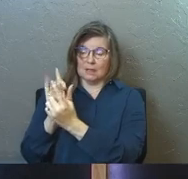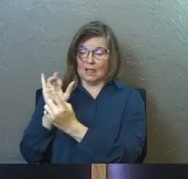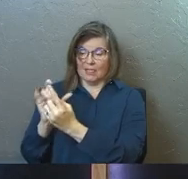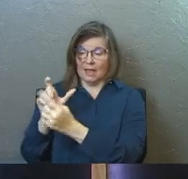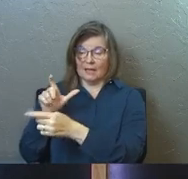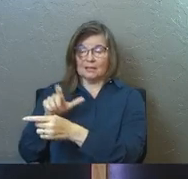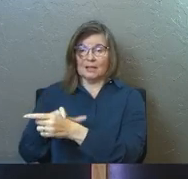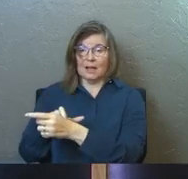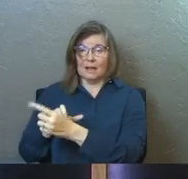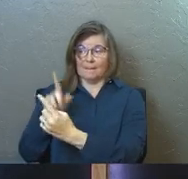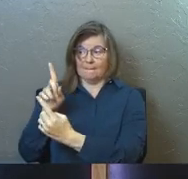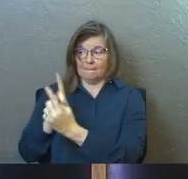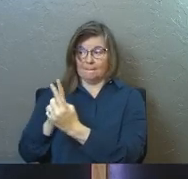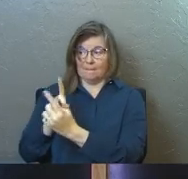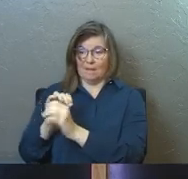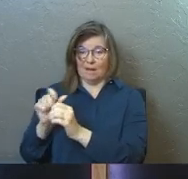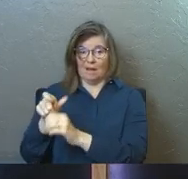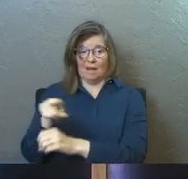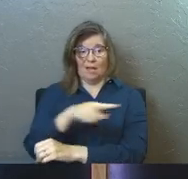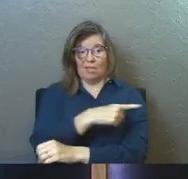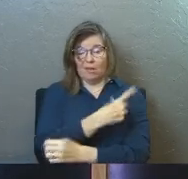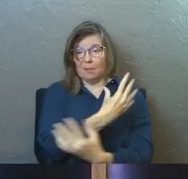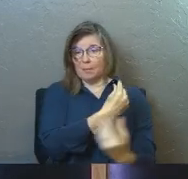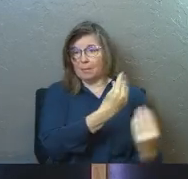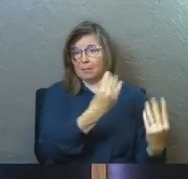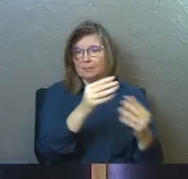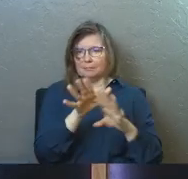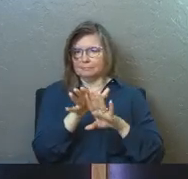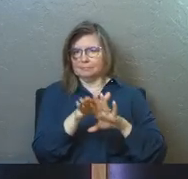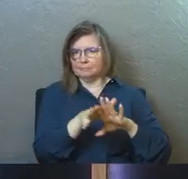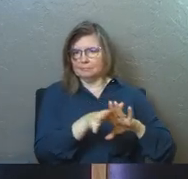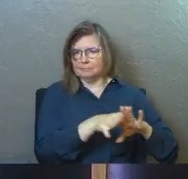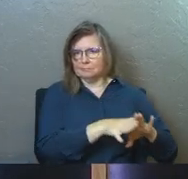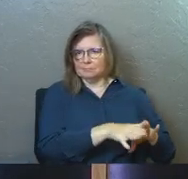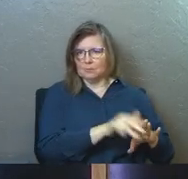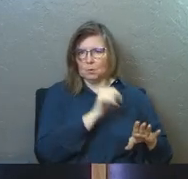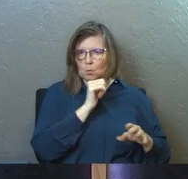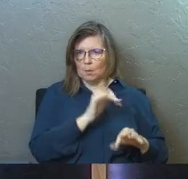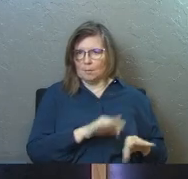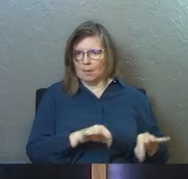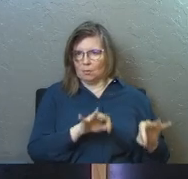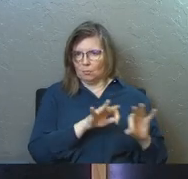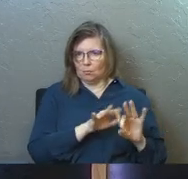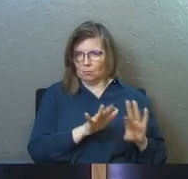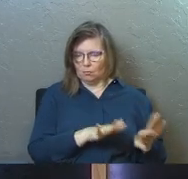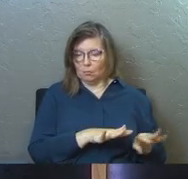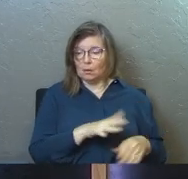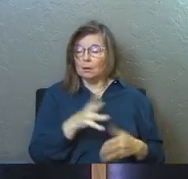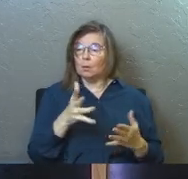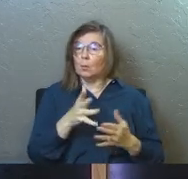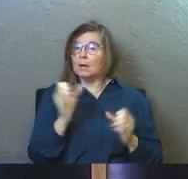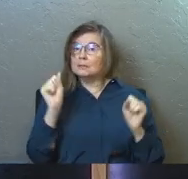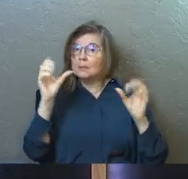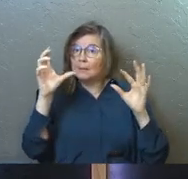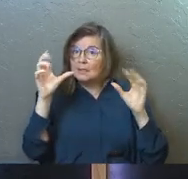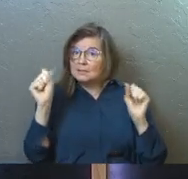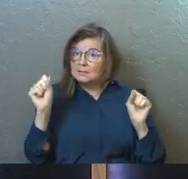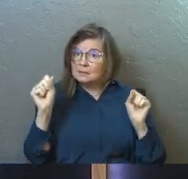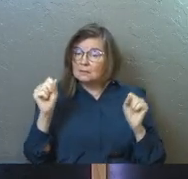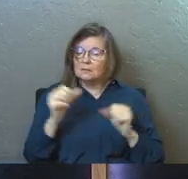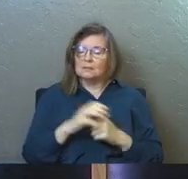it's just you and just him, none of those voices matter. They won't matter. And what's